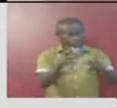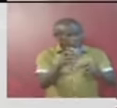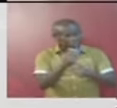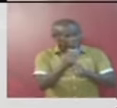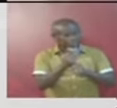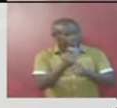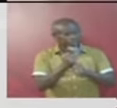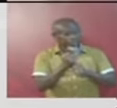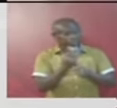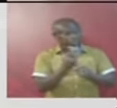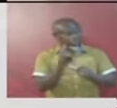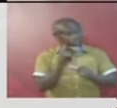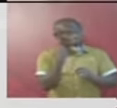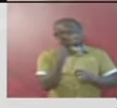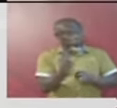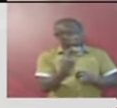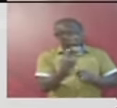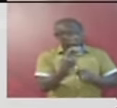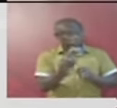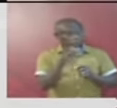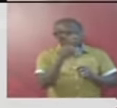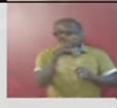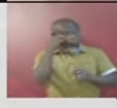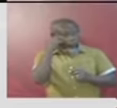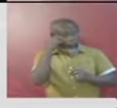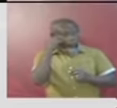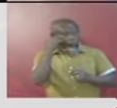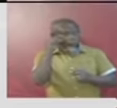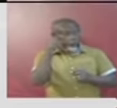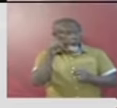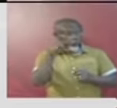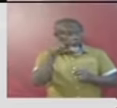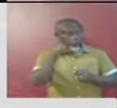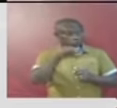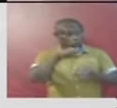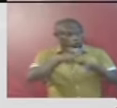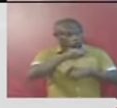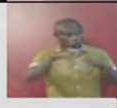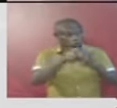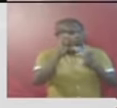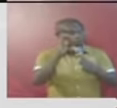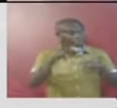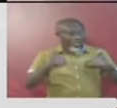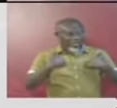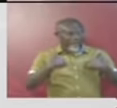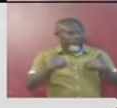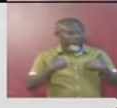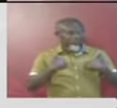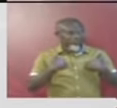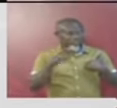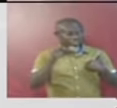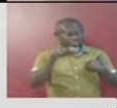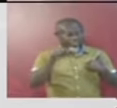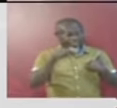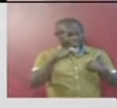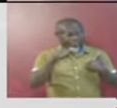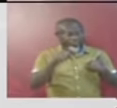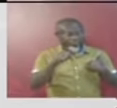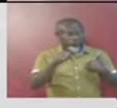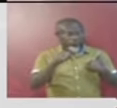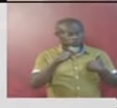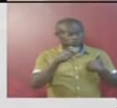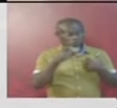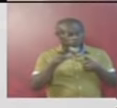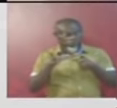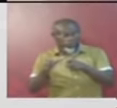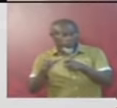pulse oximeter in each household. So hopefully by the end of the week, everyone that is active can have those pieces of